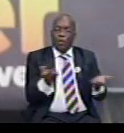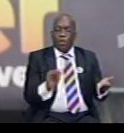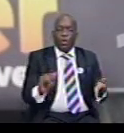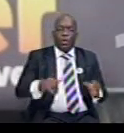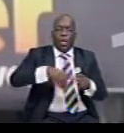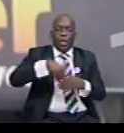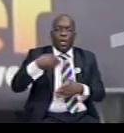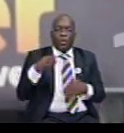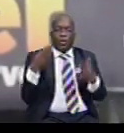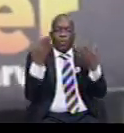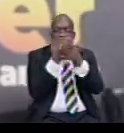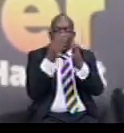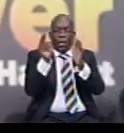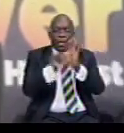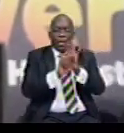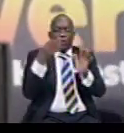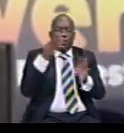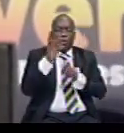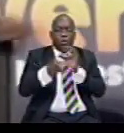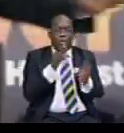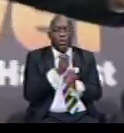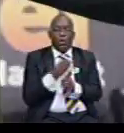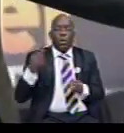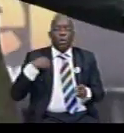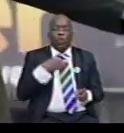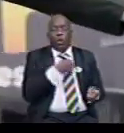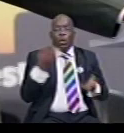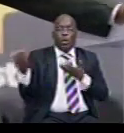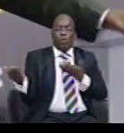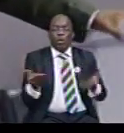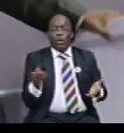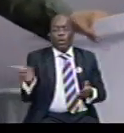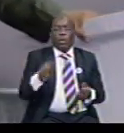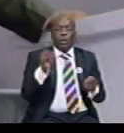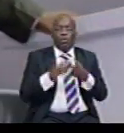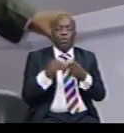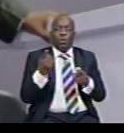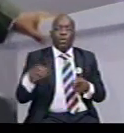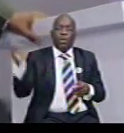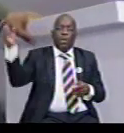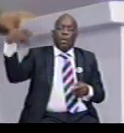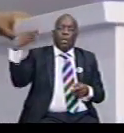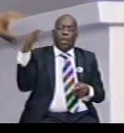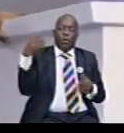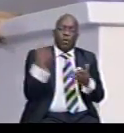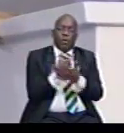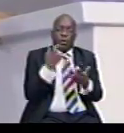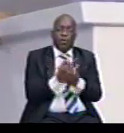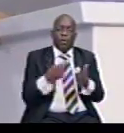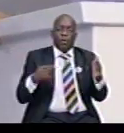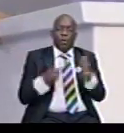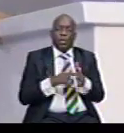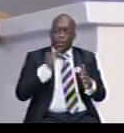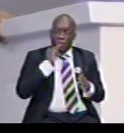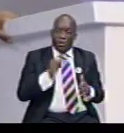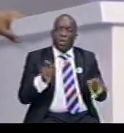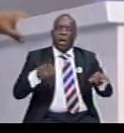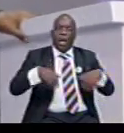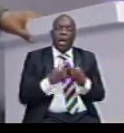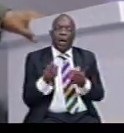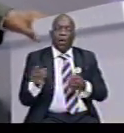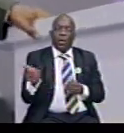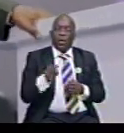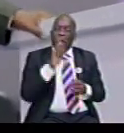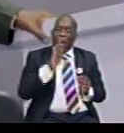of the world, and were bringing them to the light of the gospel, this is how they are. And as you're preaching